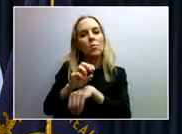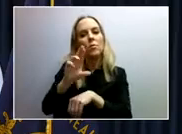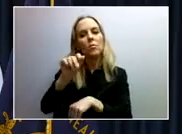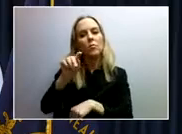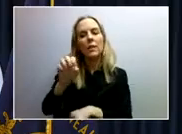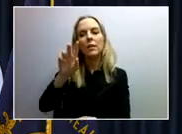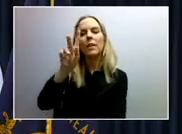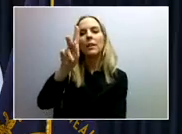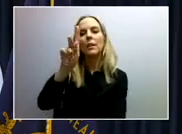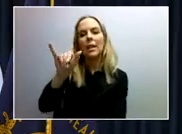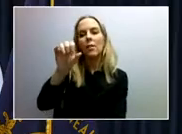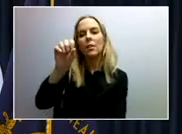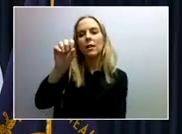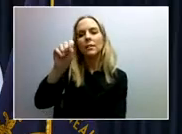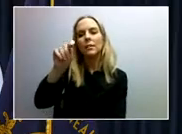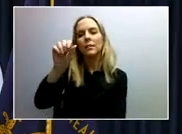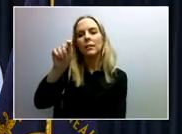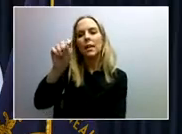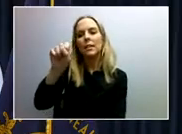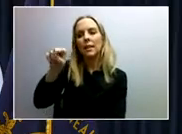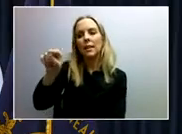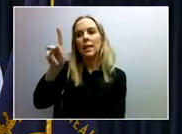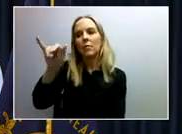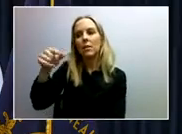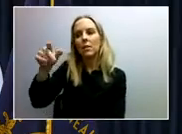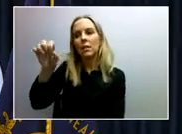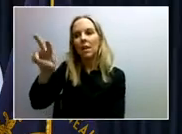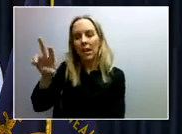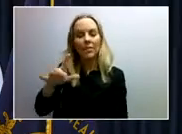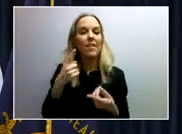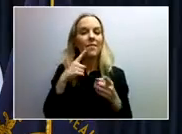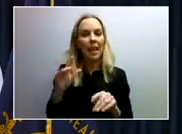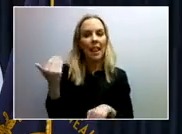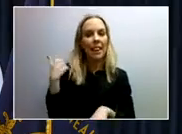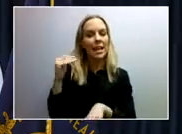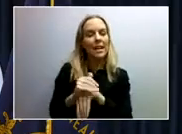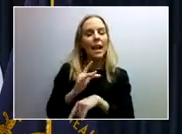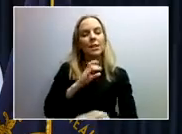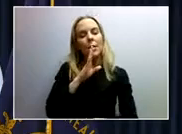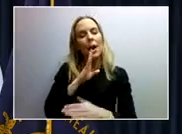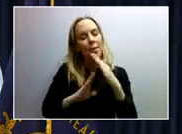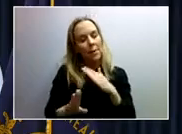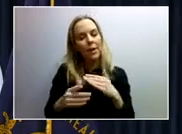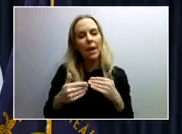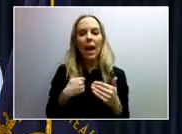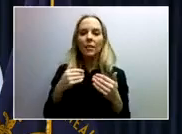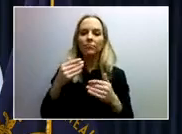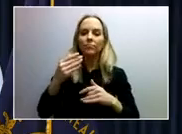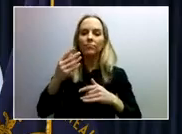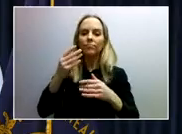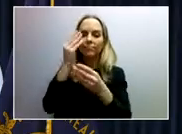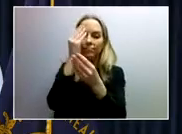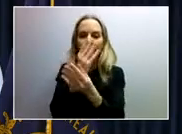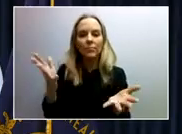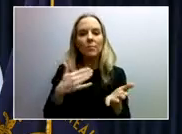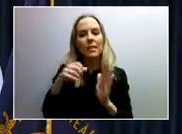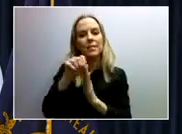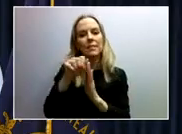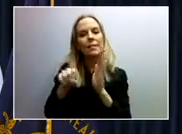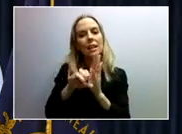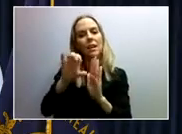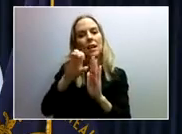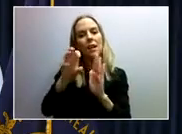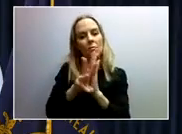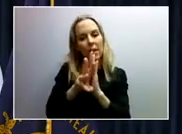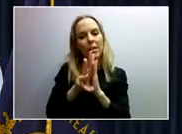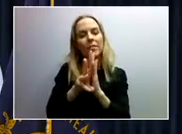kystats.ky.gov. Finally, last night, I was humbled to deliver my State of the Commonwealth address before the General